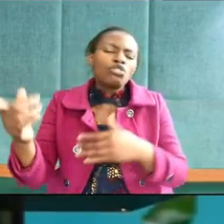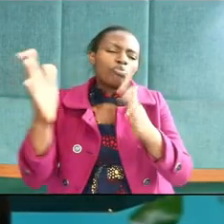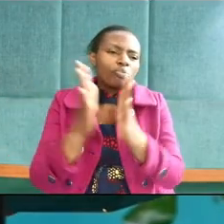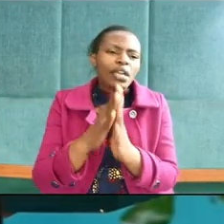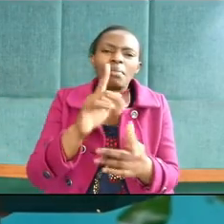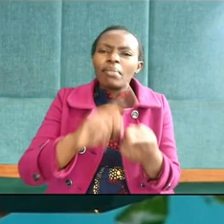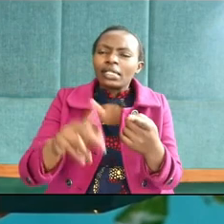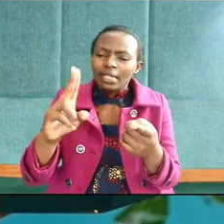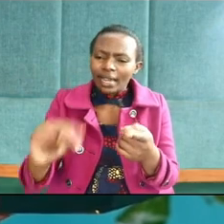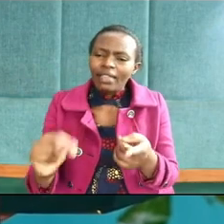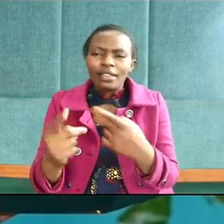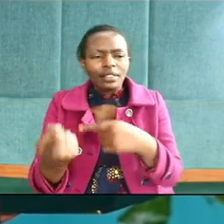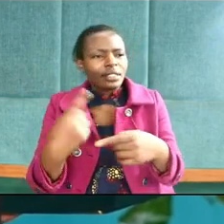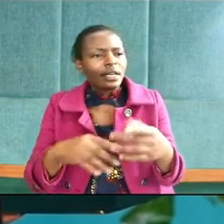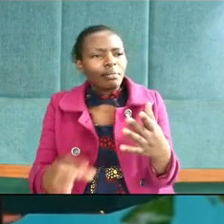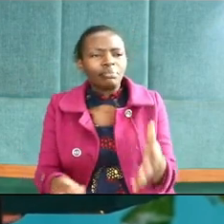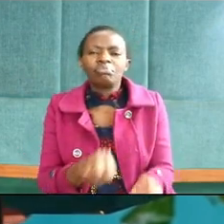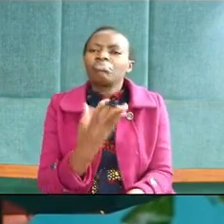is coming up.